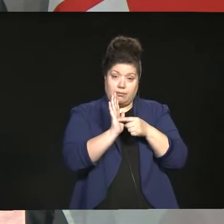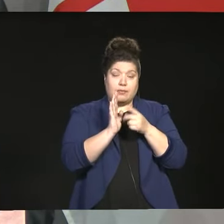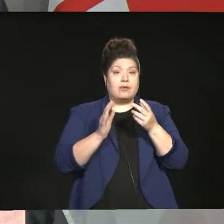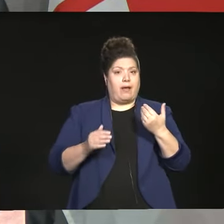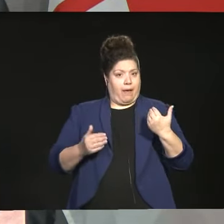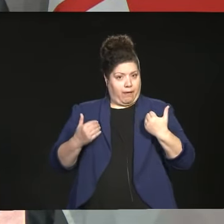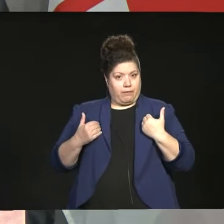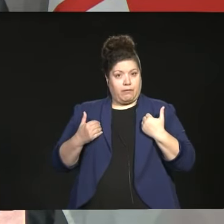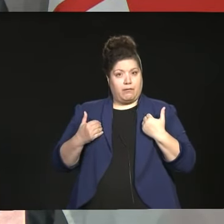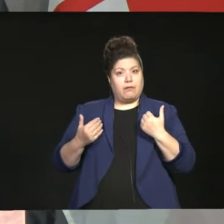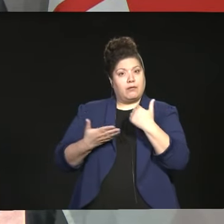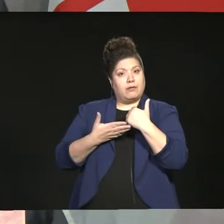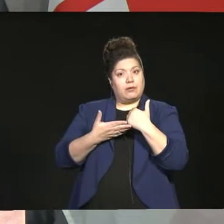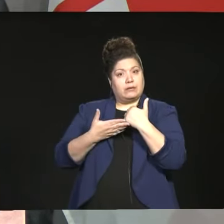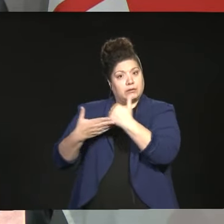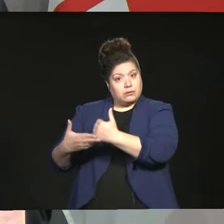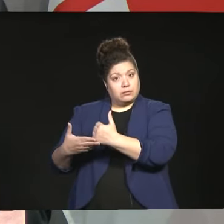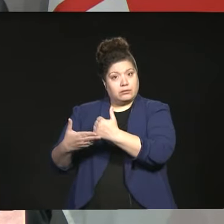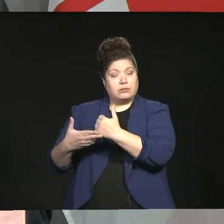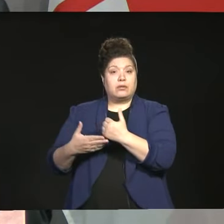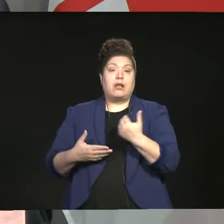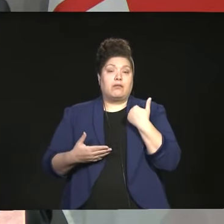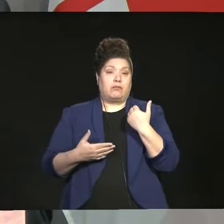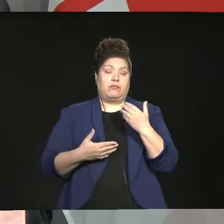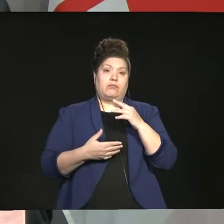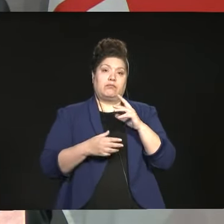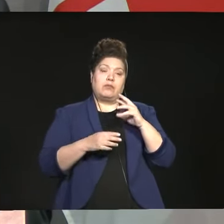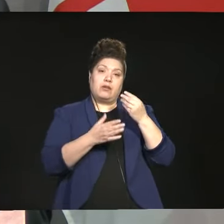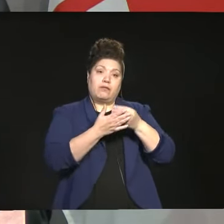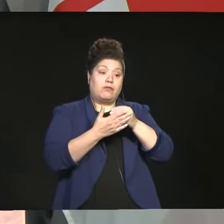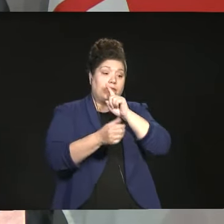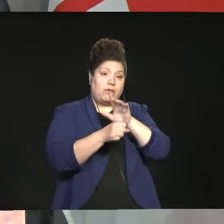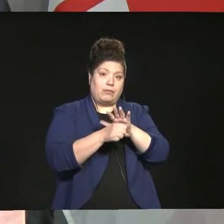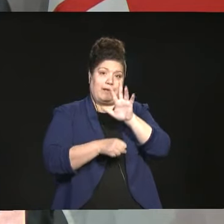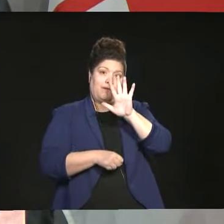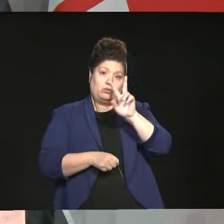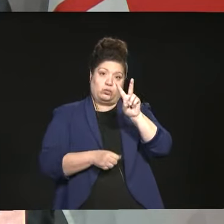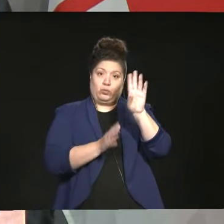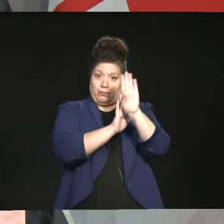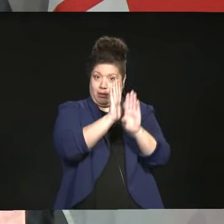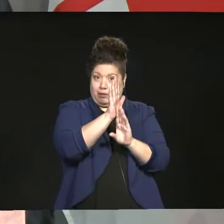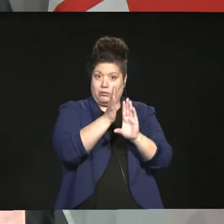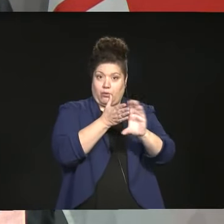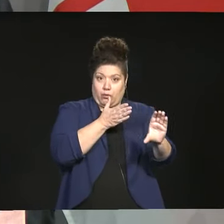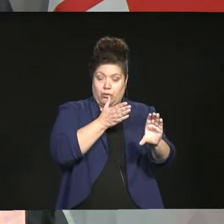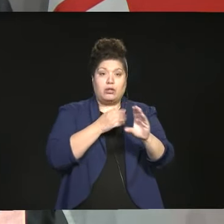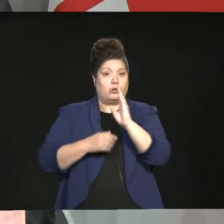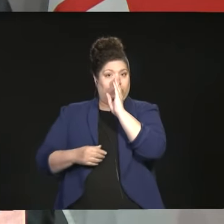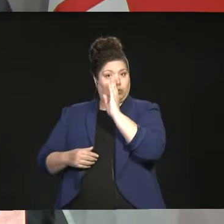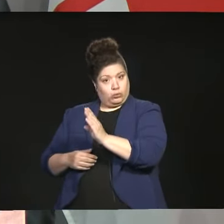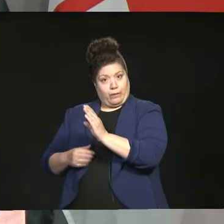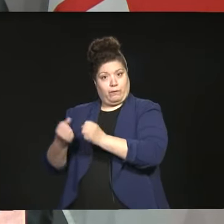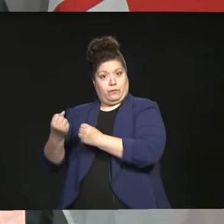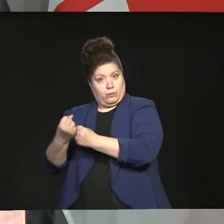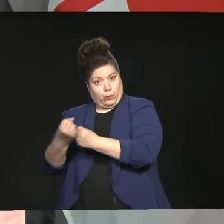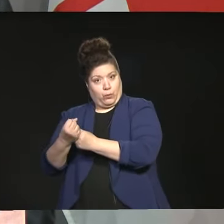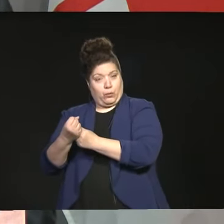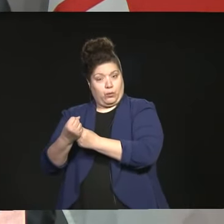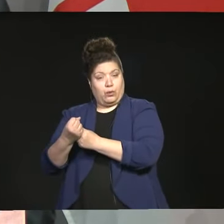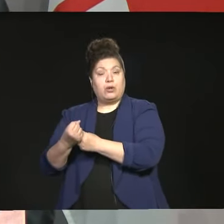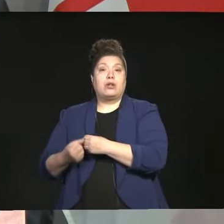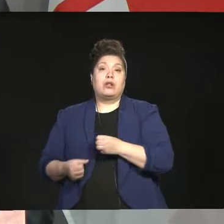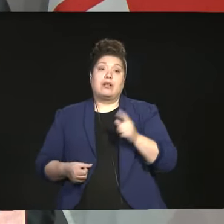a total of $52 billion in direct support, avec la situation and avec les impôts with the tax